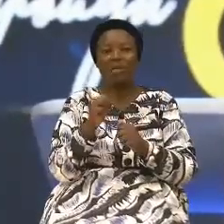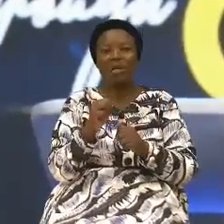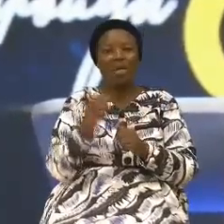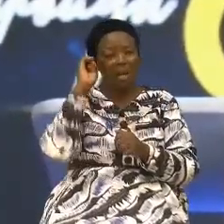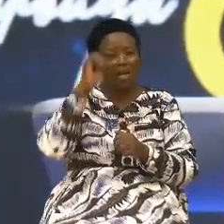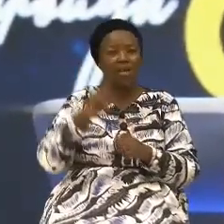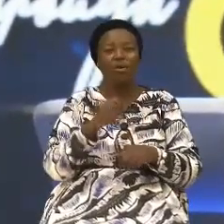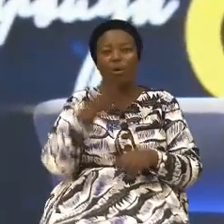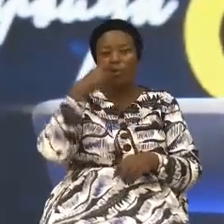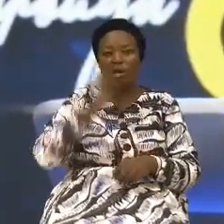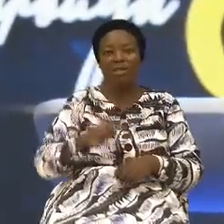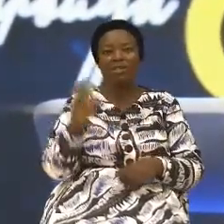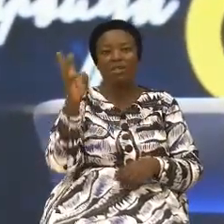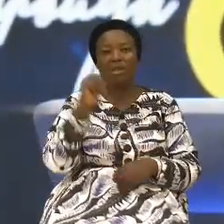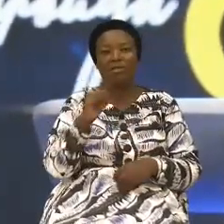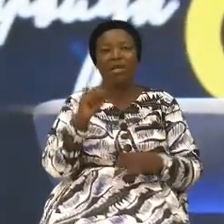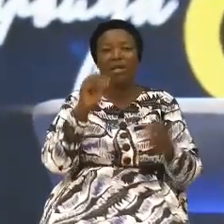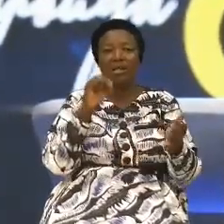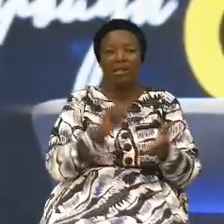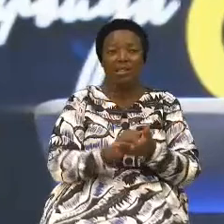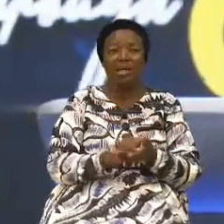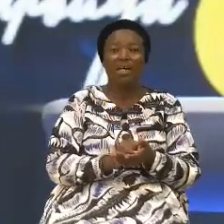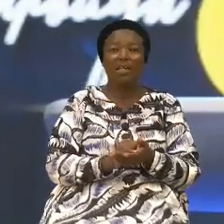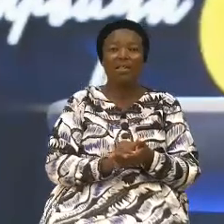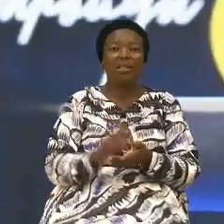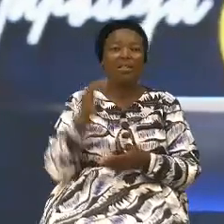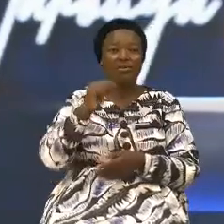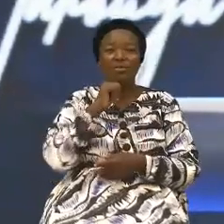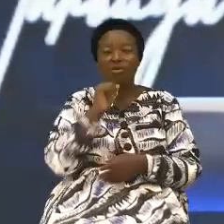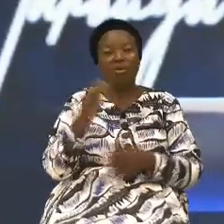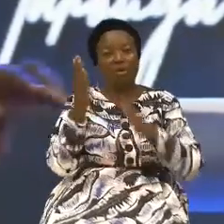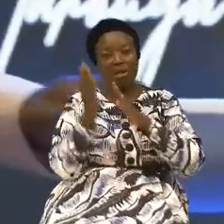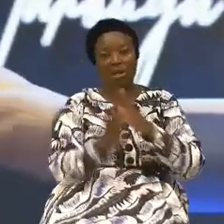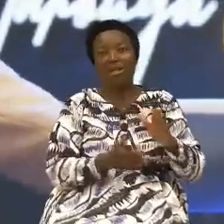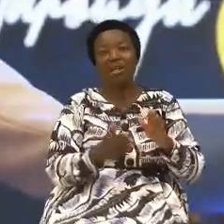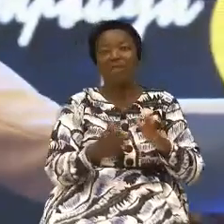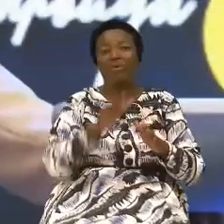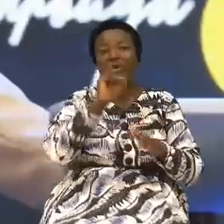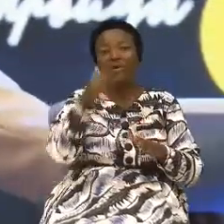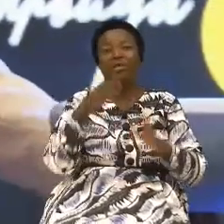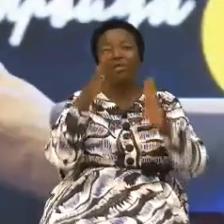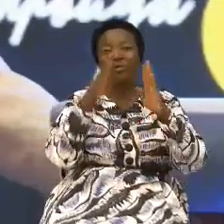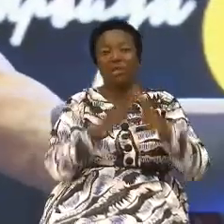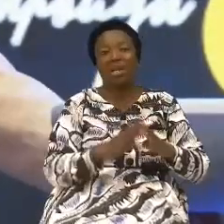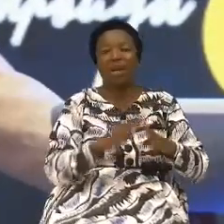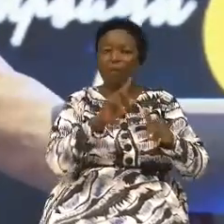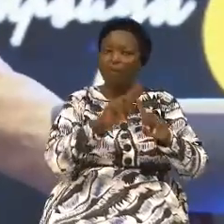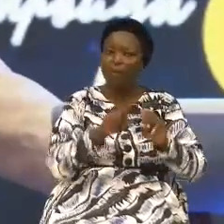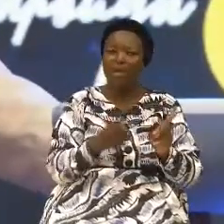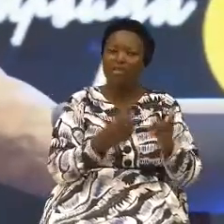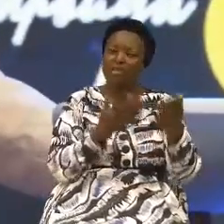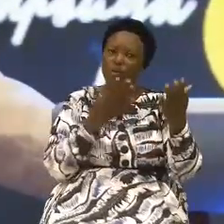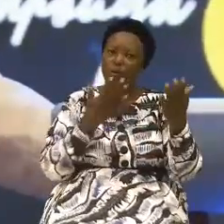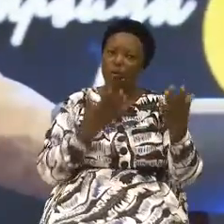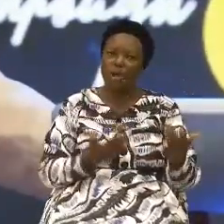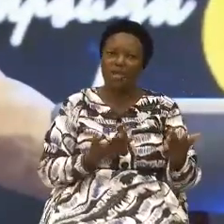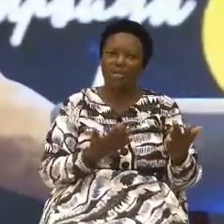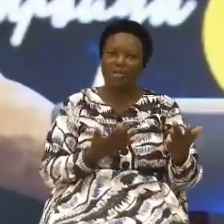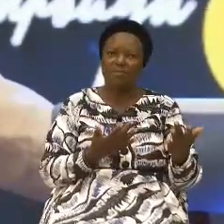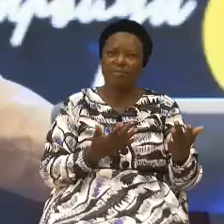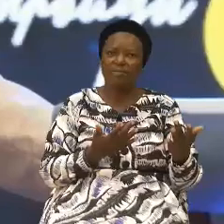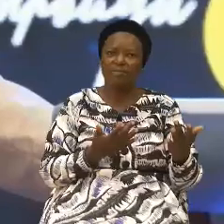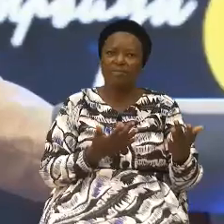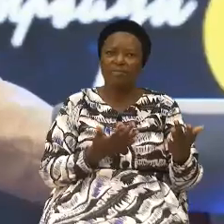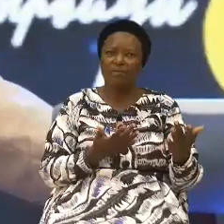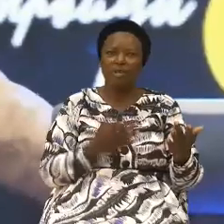them that they should not depart from Jerusalem, but wait. Do you